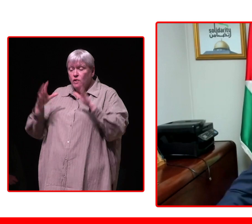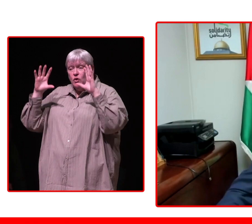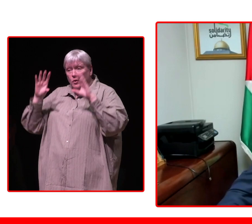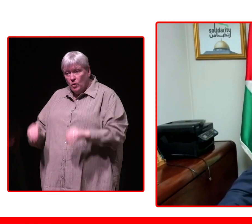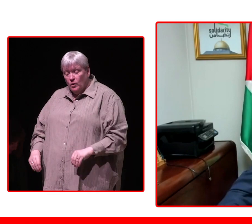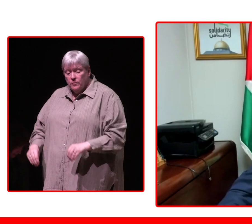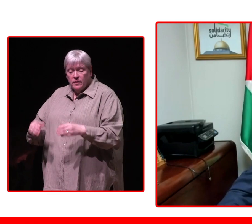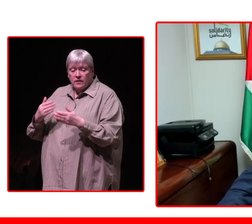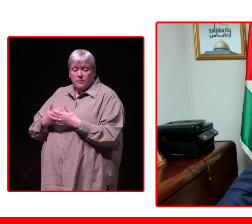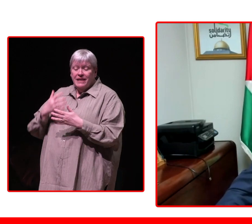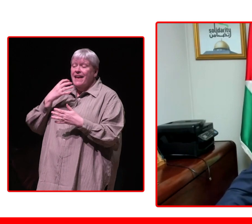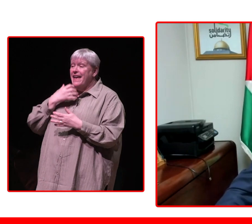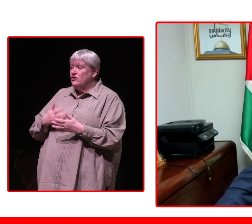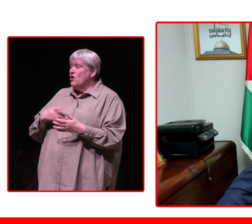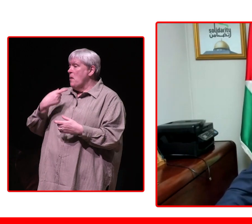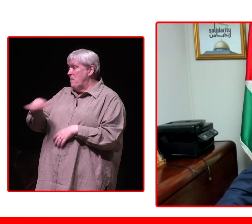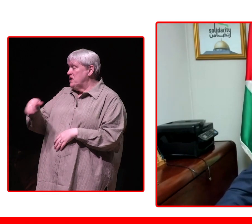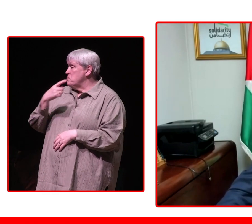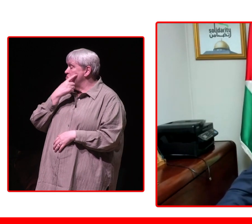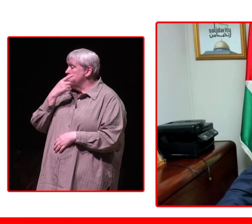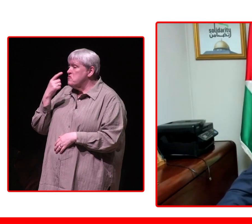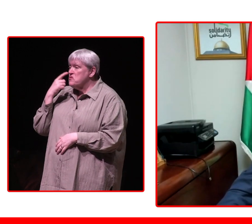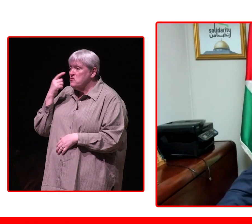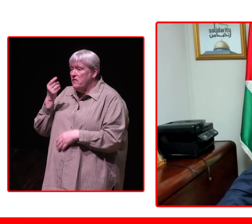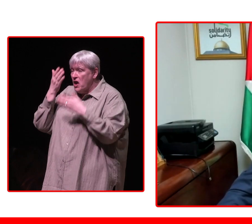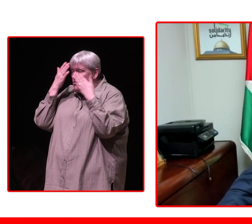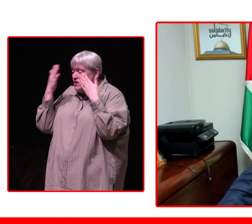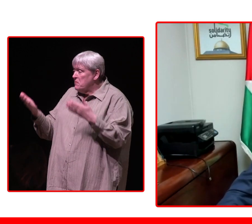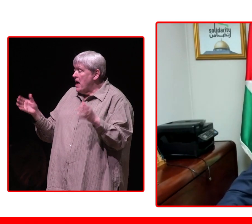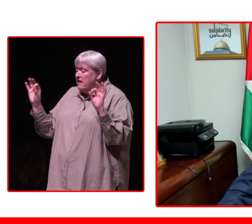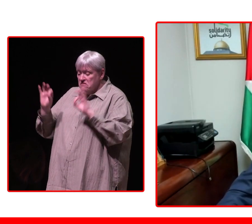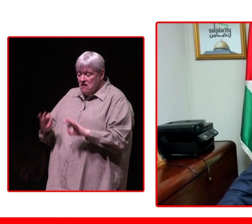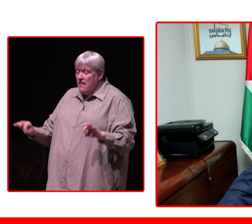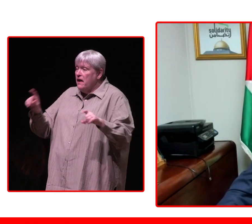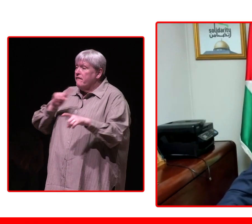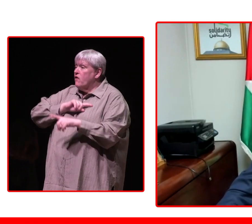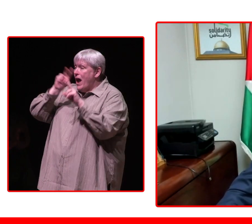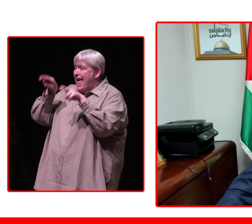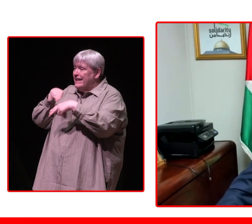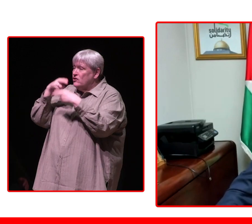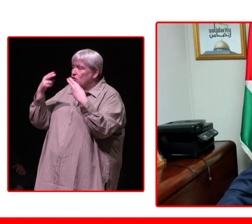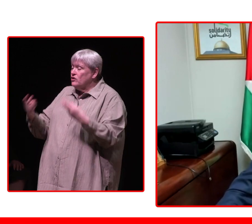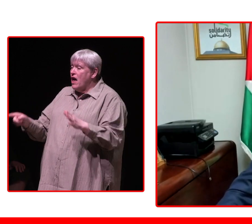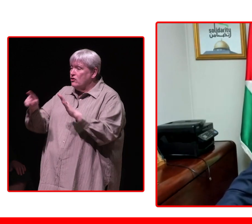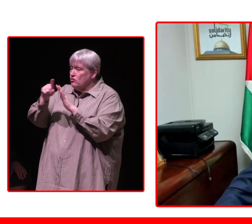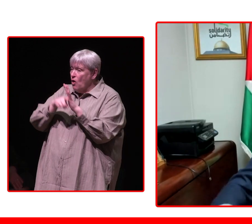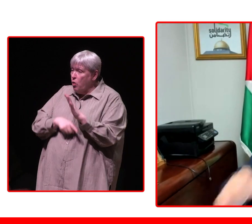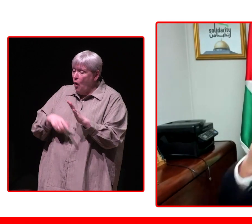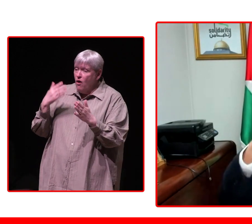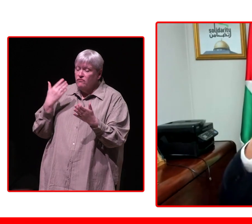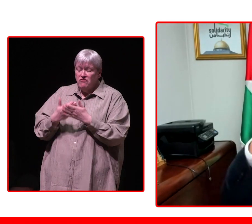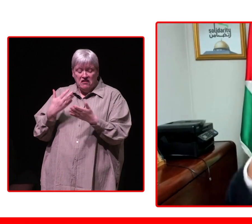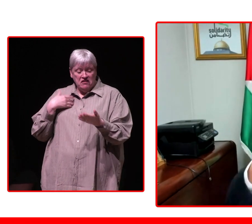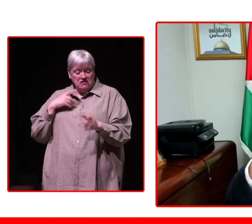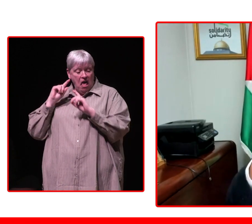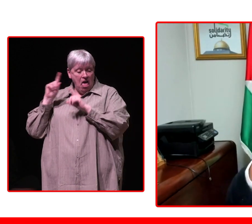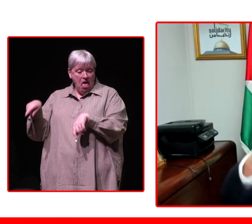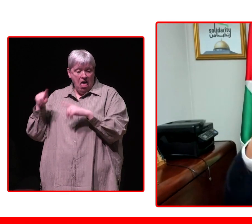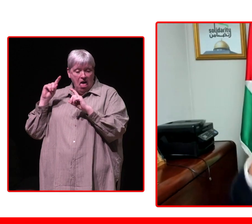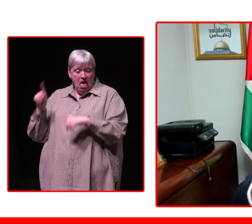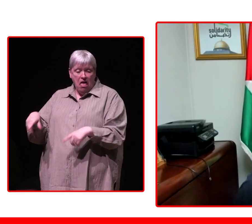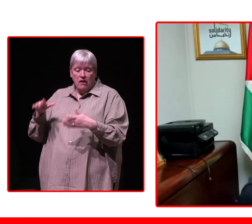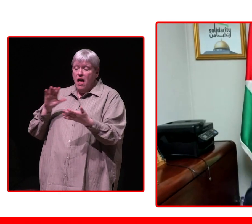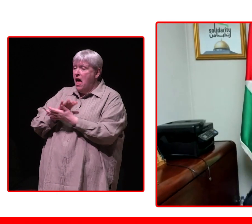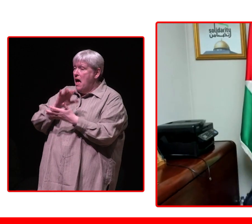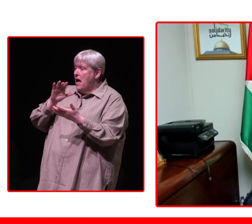has proven that it has no respect for international law. Its Western backers have shown they are willing to support almost any